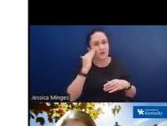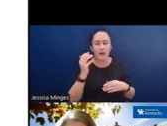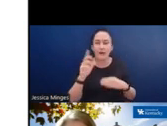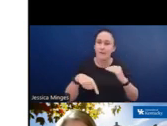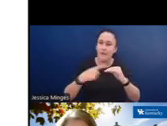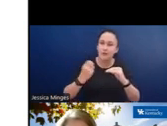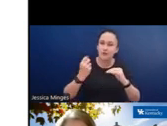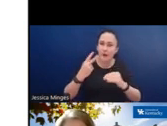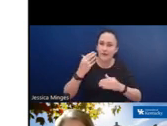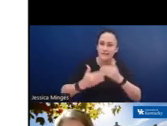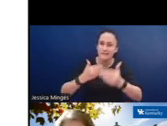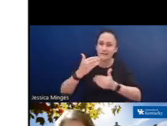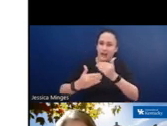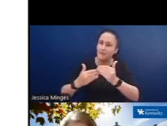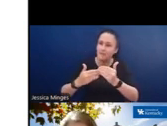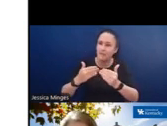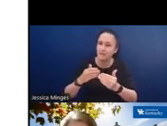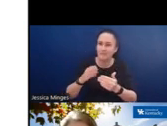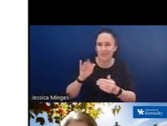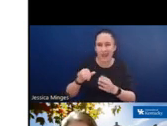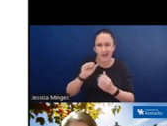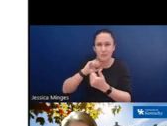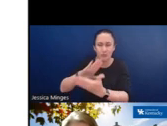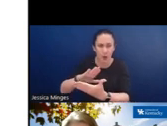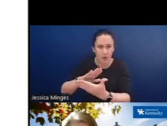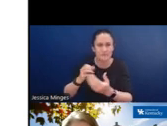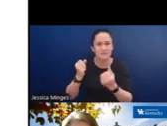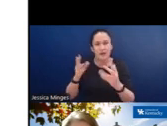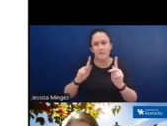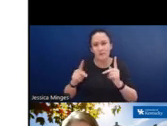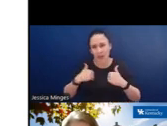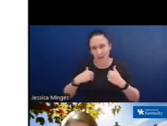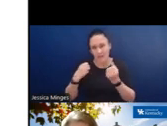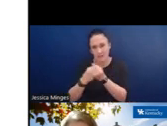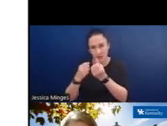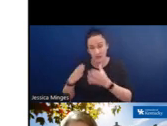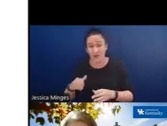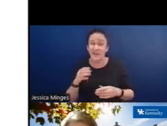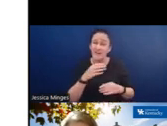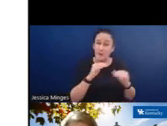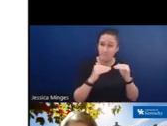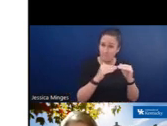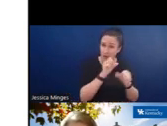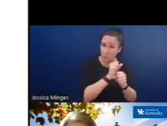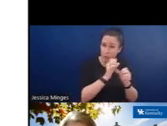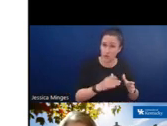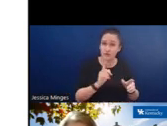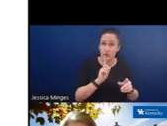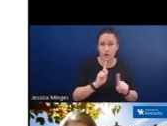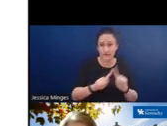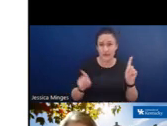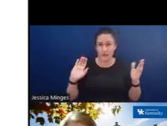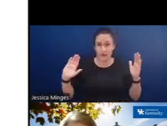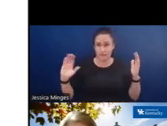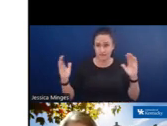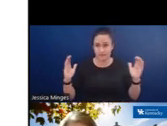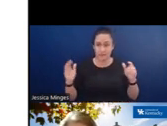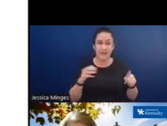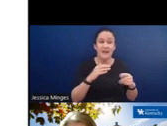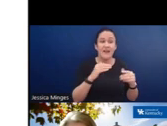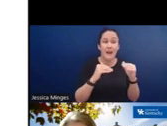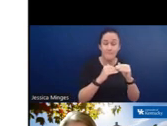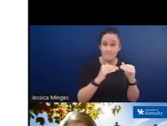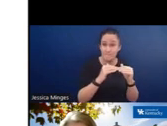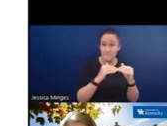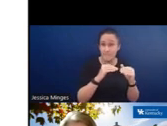pathway of recovery, many people have a sponsor, and peer workers are different from sponsors in a variety of ways. For one, they are paid. It's a type of